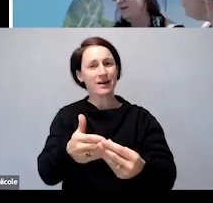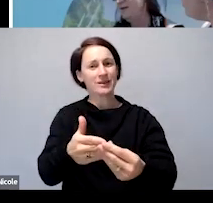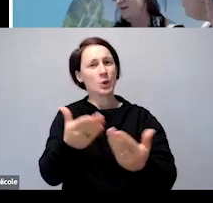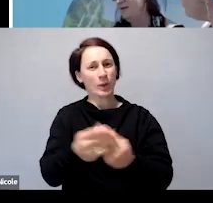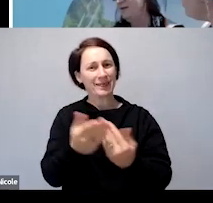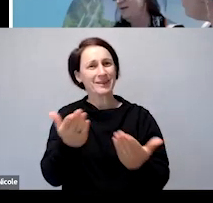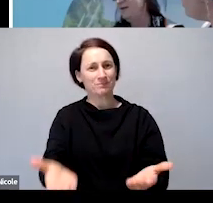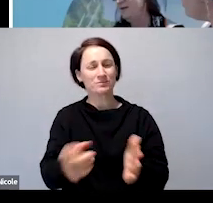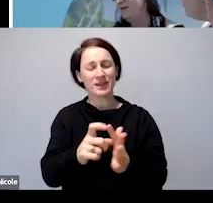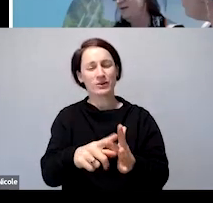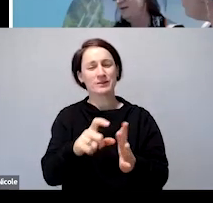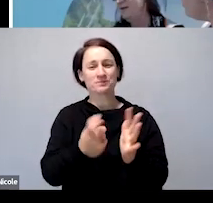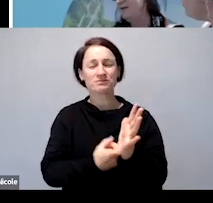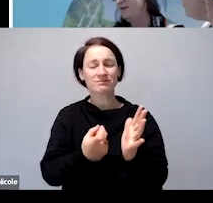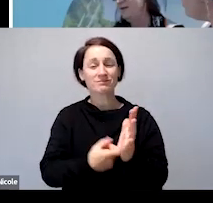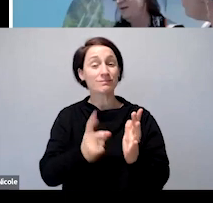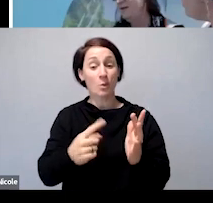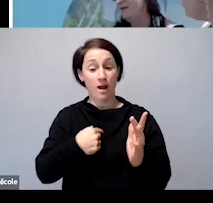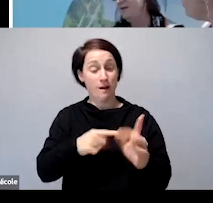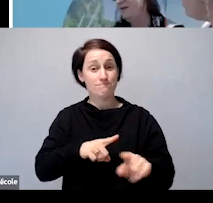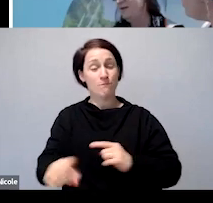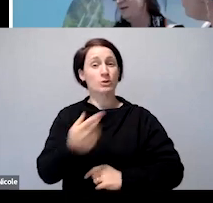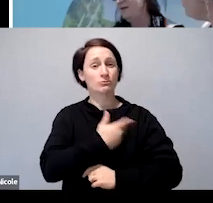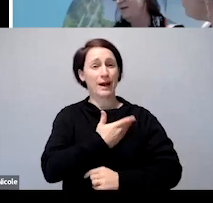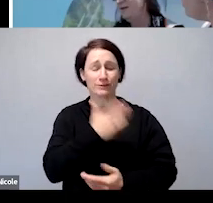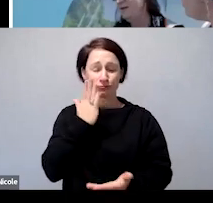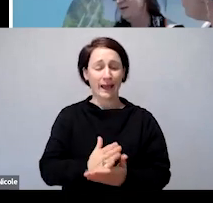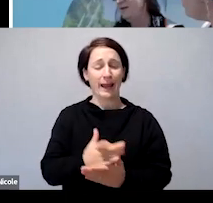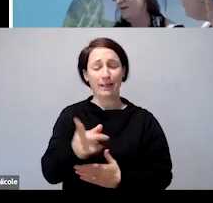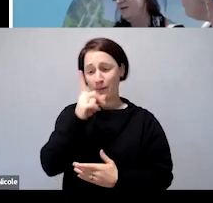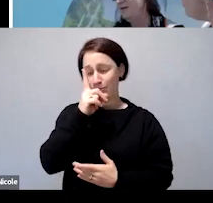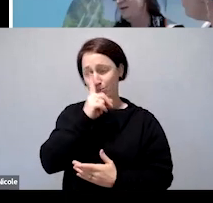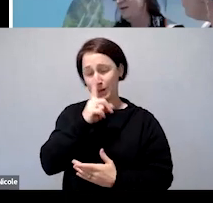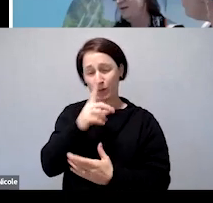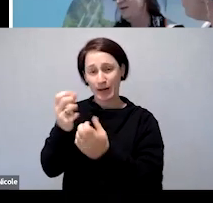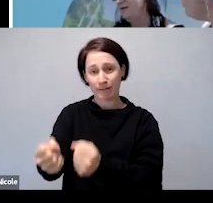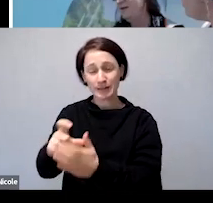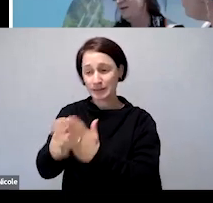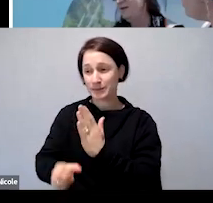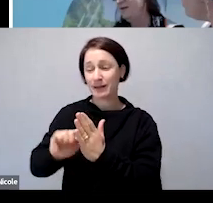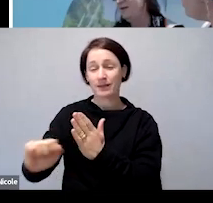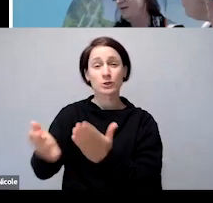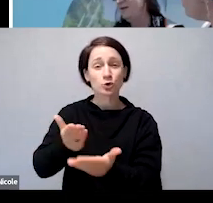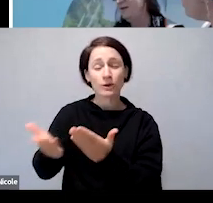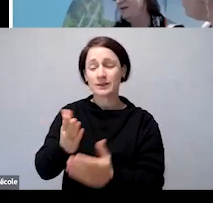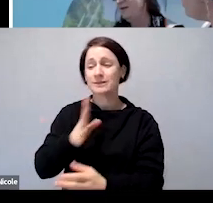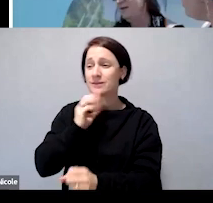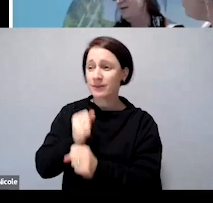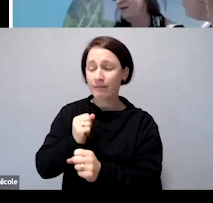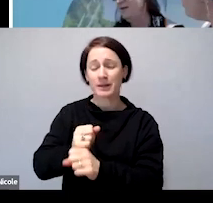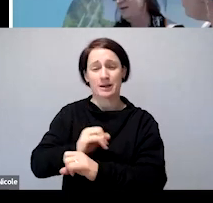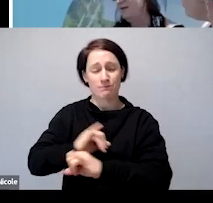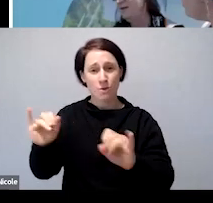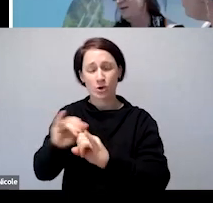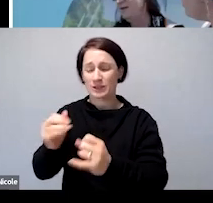reduction. And if you ask me what I'm most proud about, it would be that people with disability, the services that support them, government and emergency services from